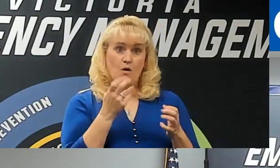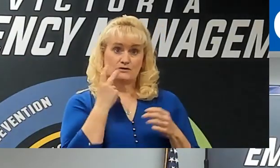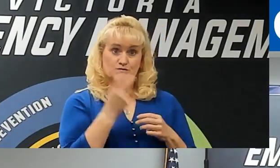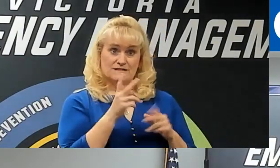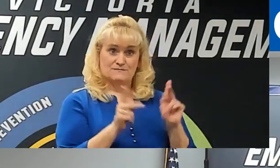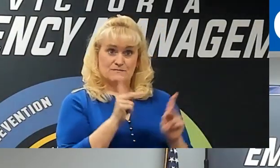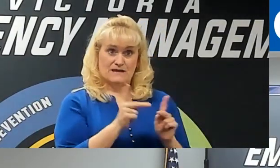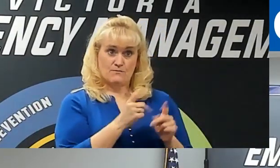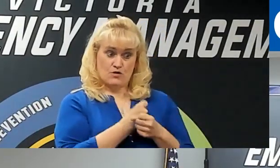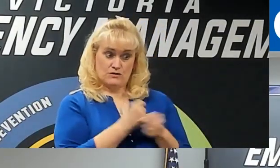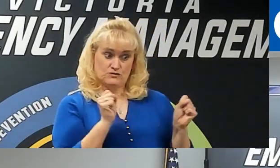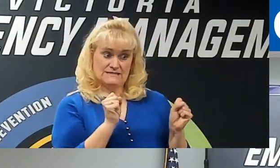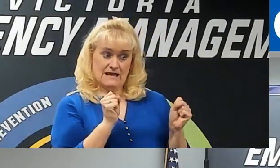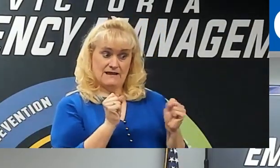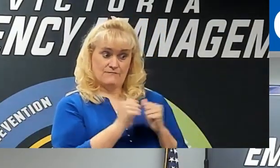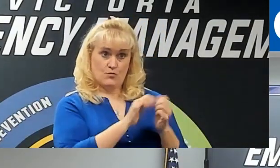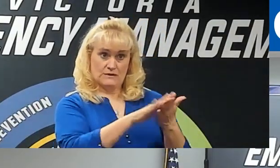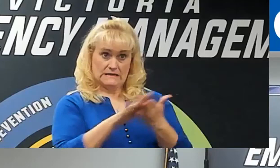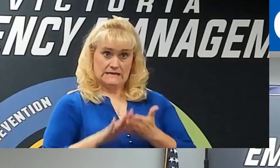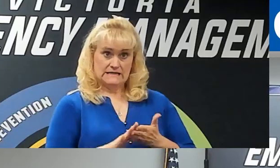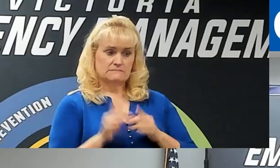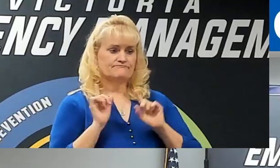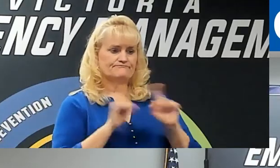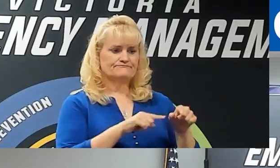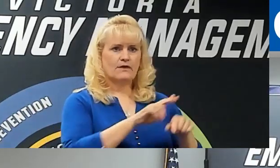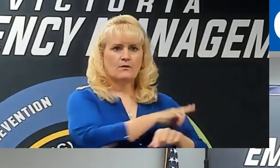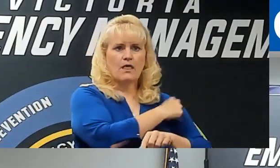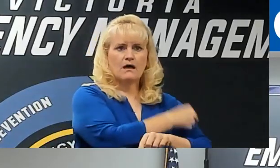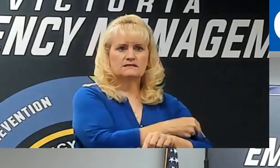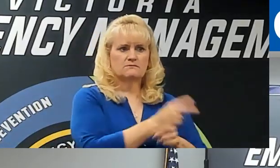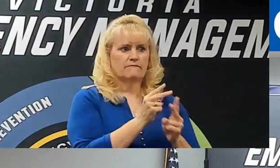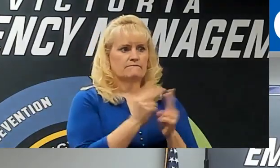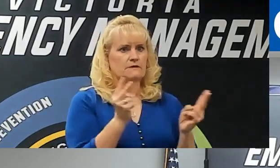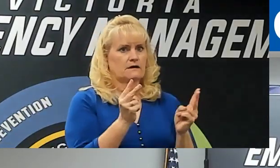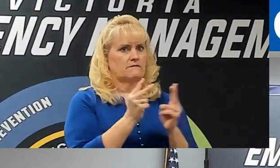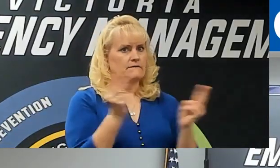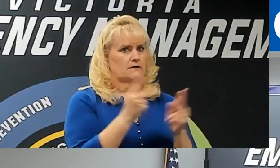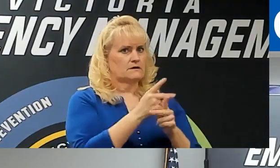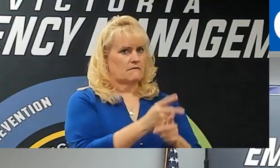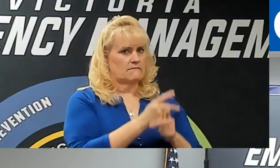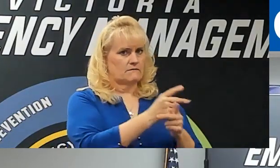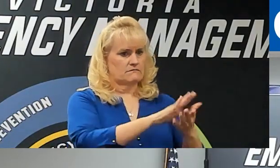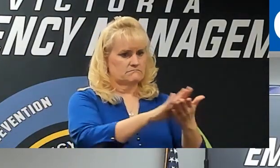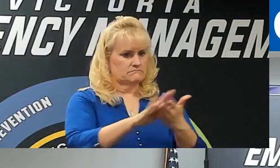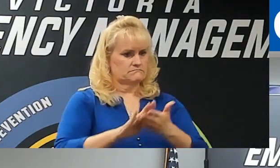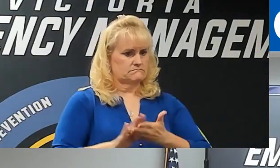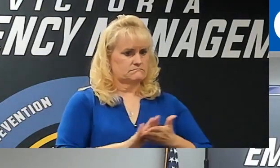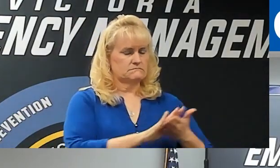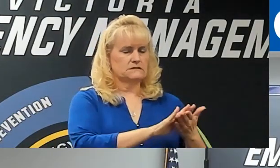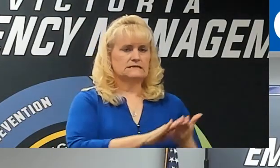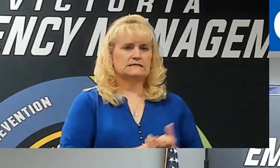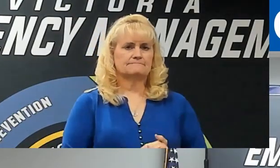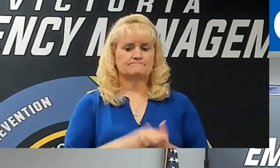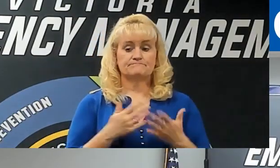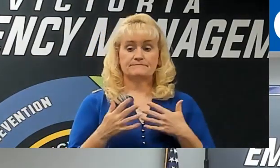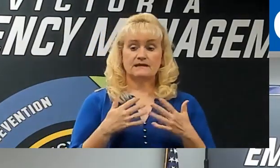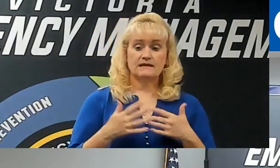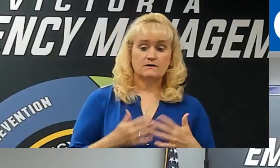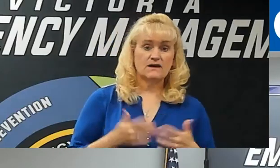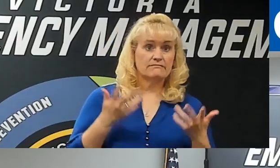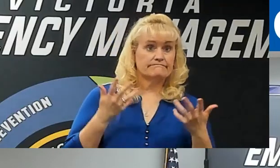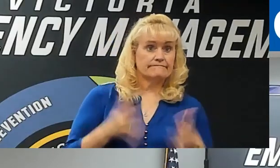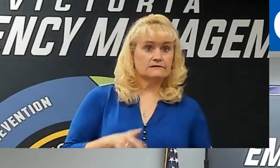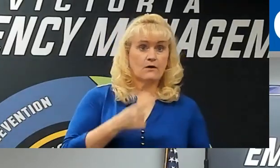about COVID, go to the hospitals. I mean, that's where we're very particular about that. Okay. Anyway, those are the things I want to